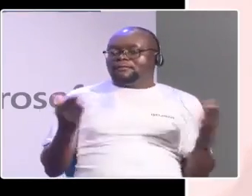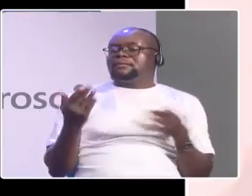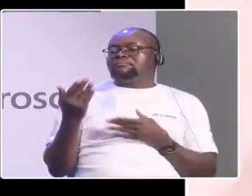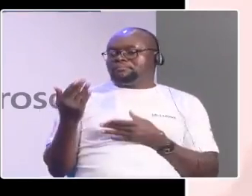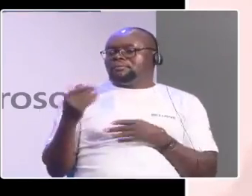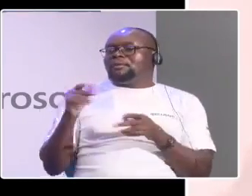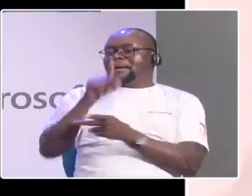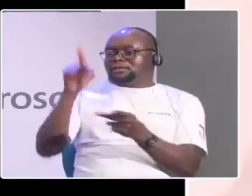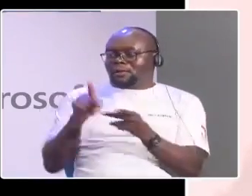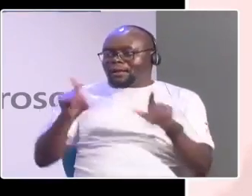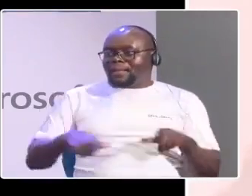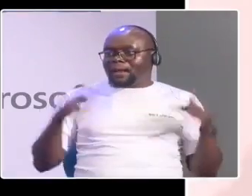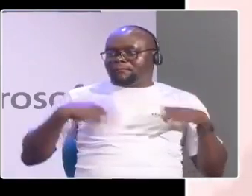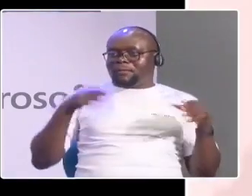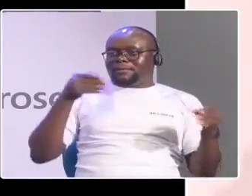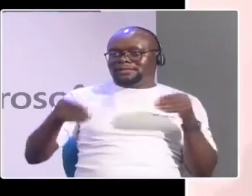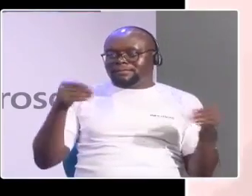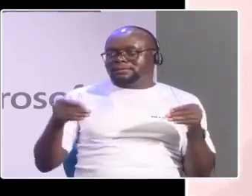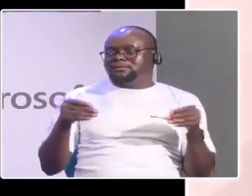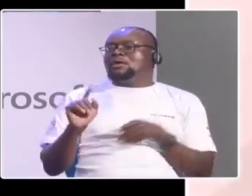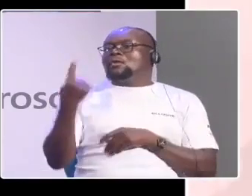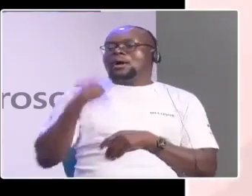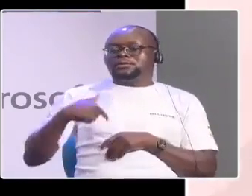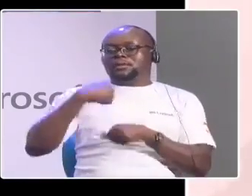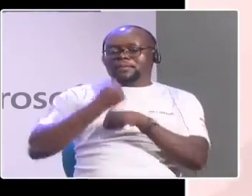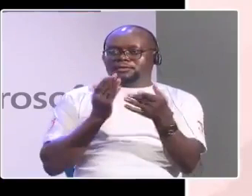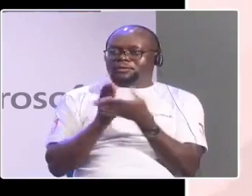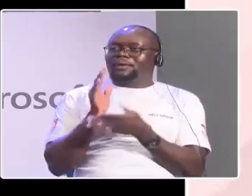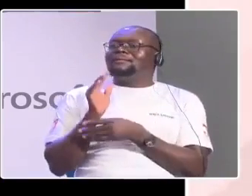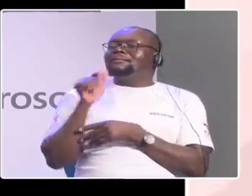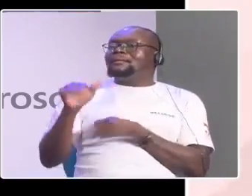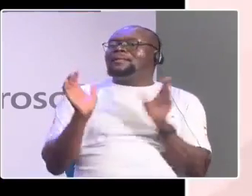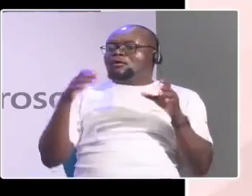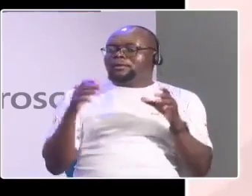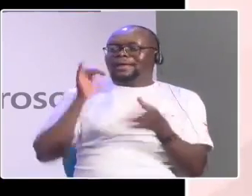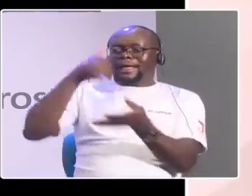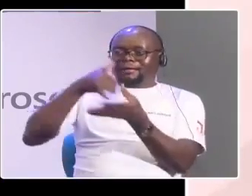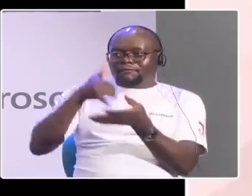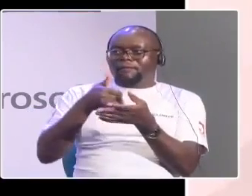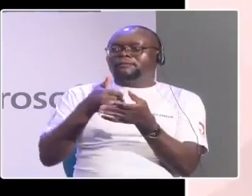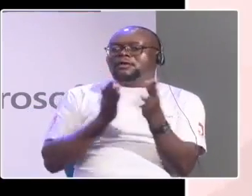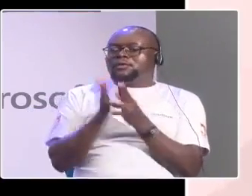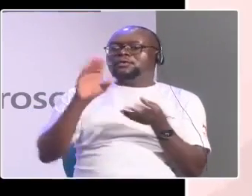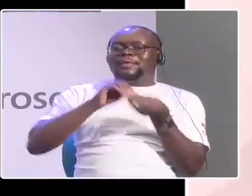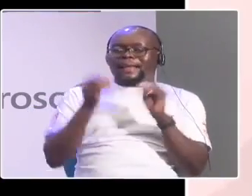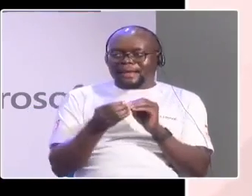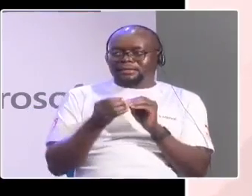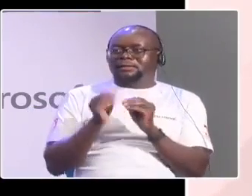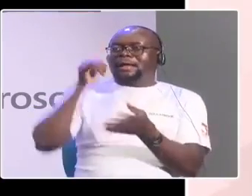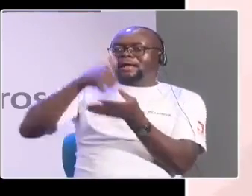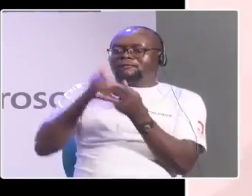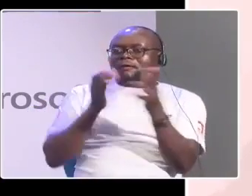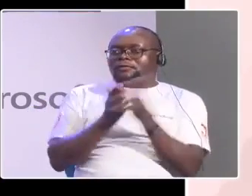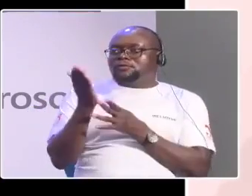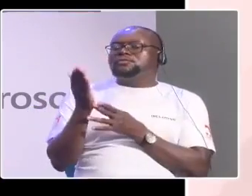but in particular the lives of people with disabilities, once we make sure that the community is involved in terms of the data involved in terms of